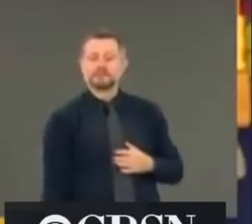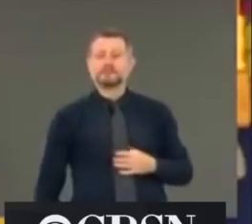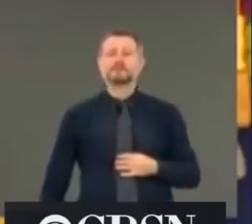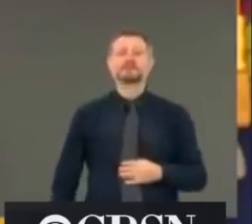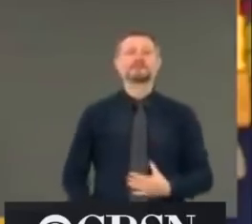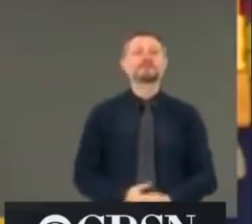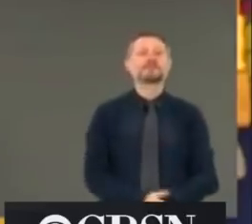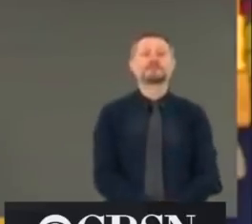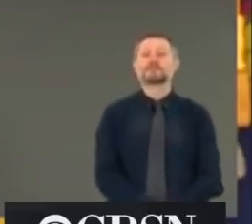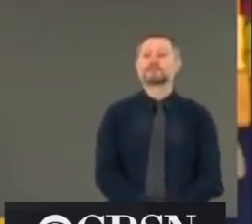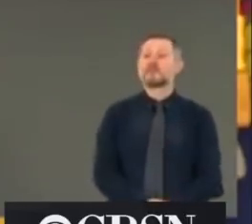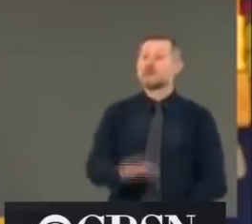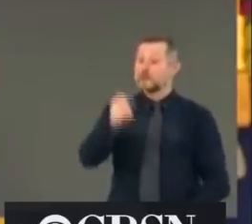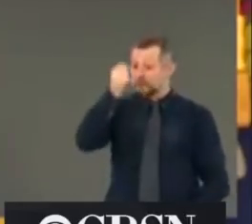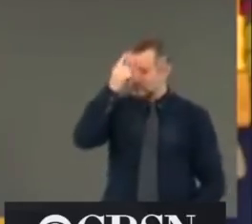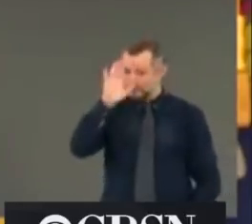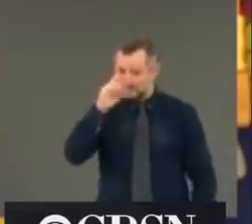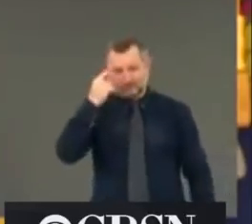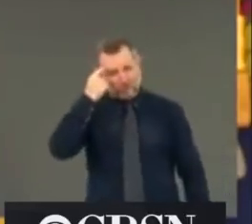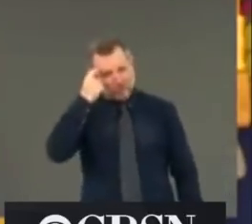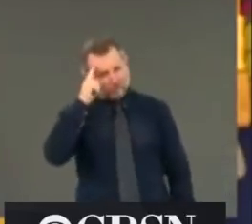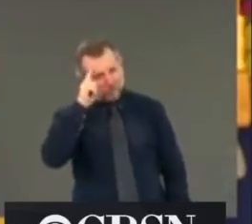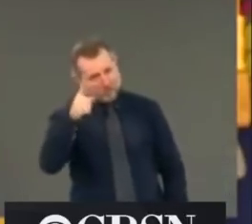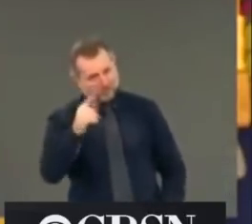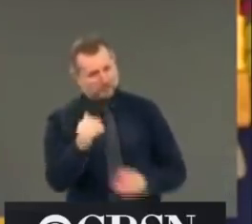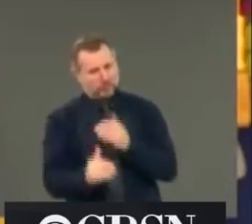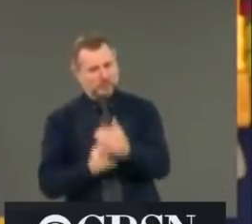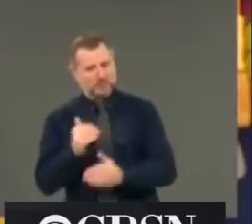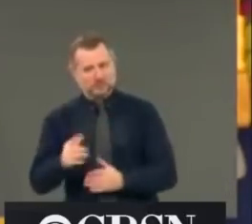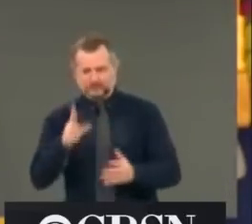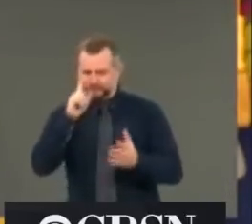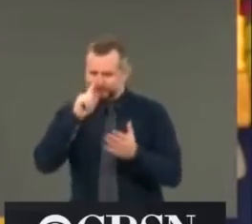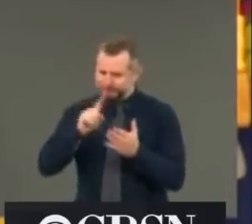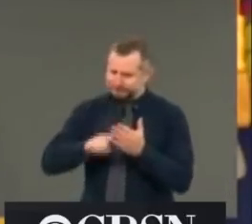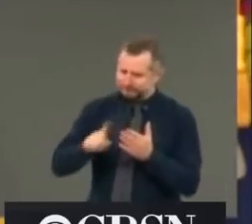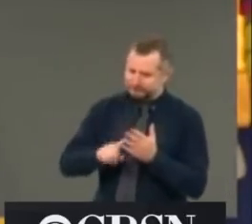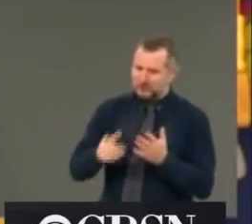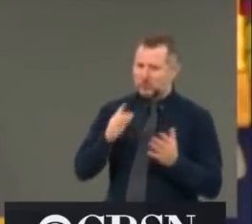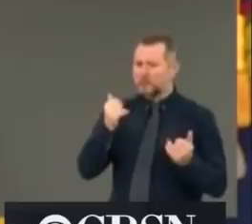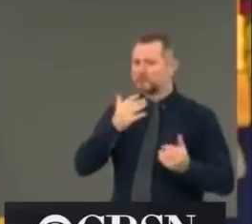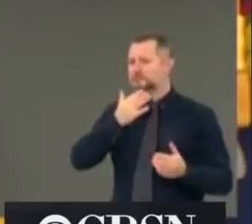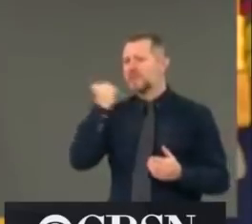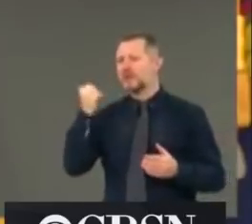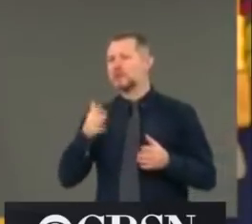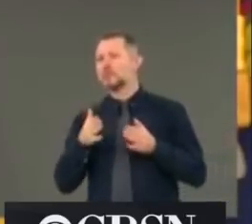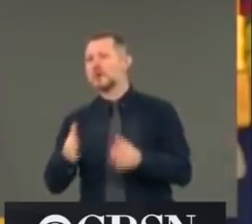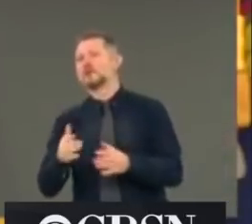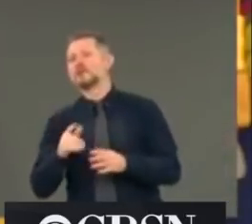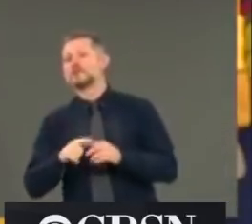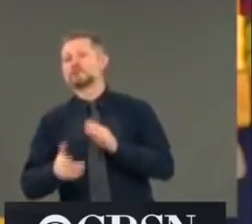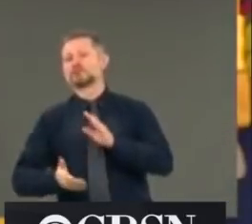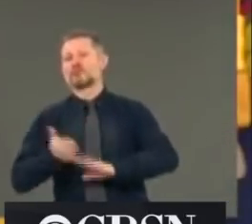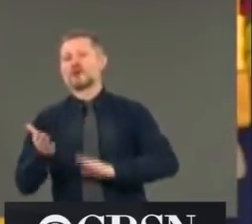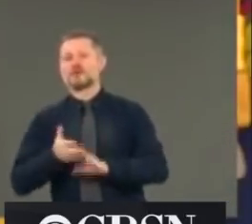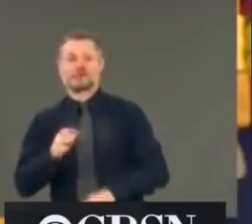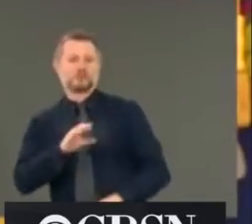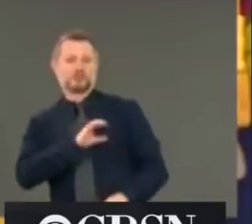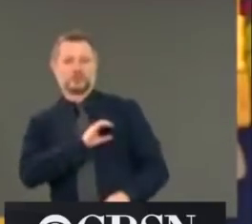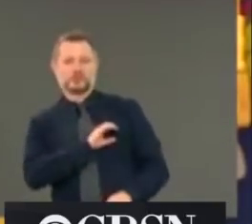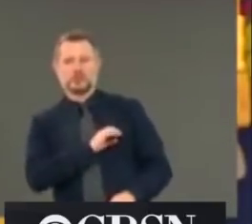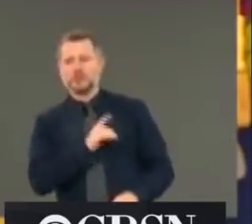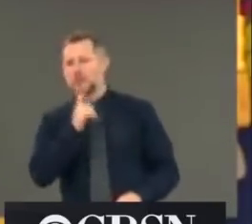And do it intelligently. Find out what is the best innovative policing mechanisms out there, who's doing the smartest